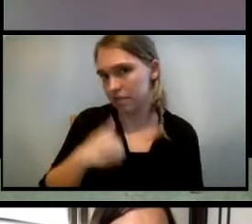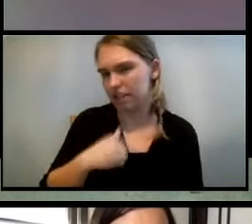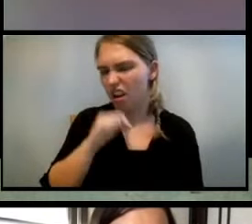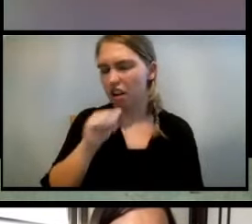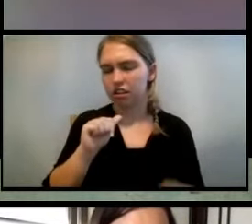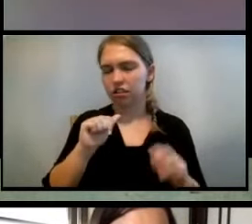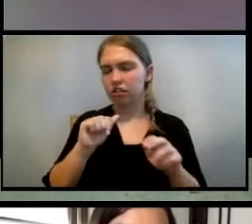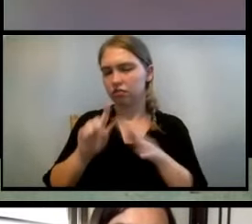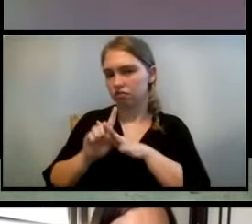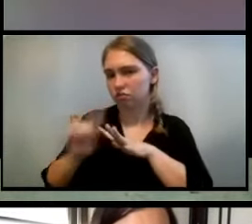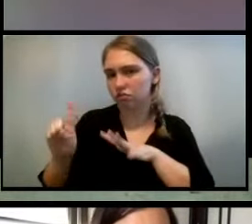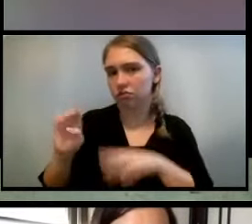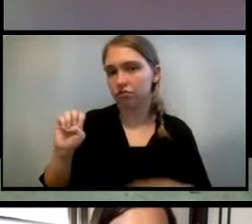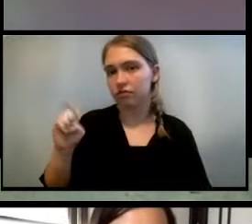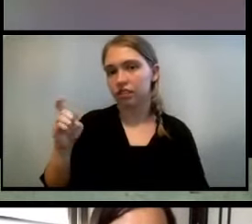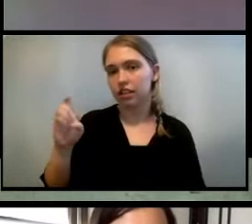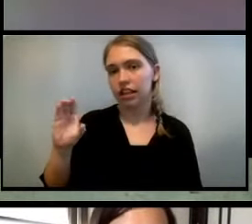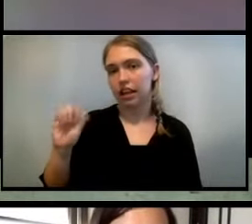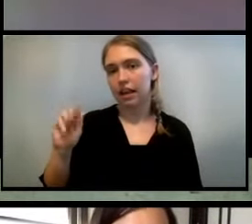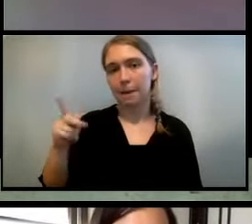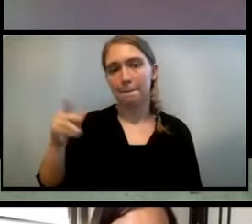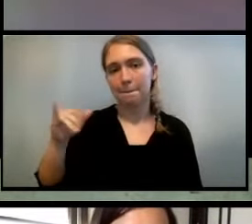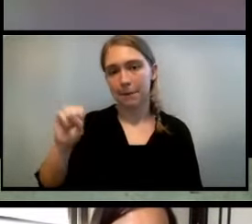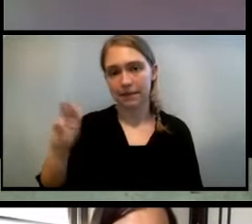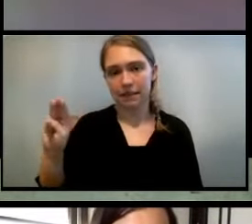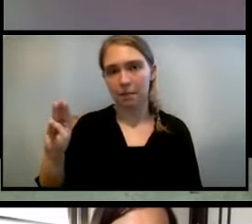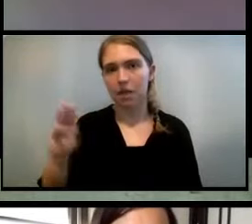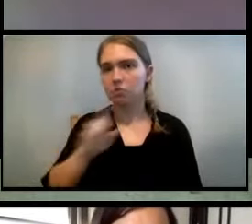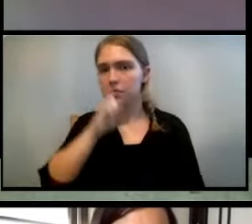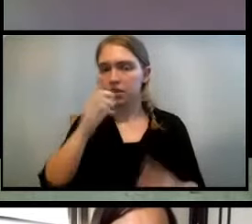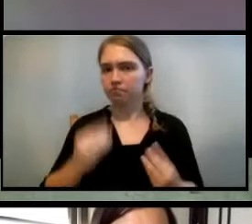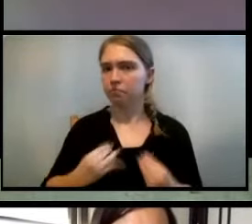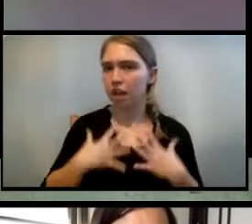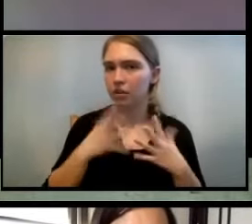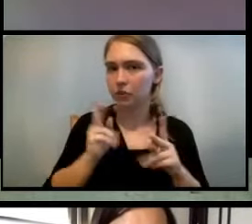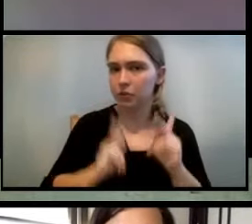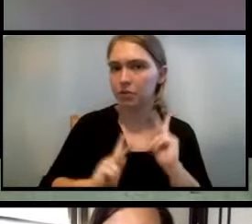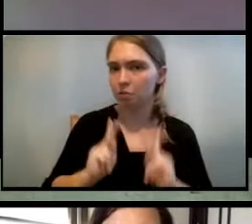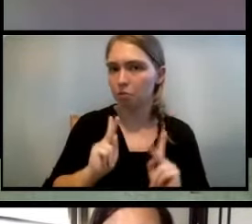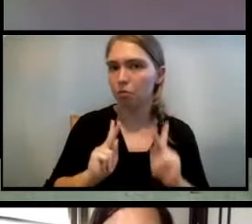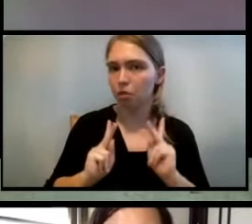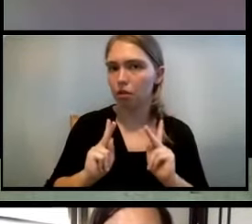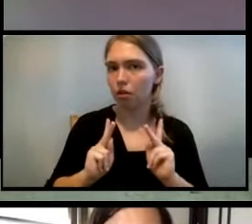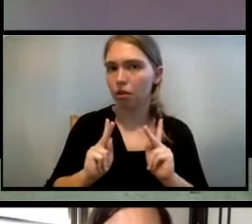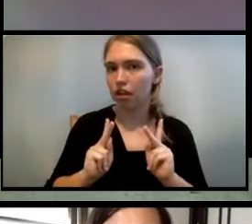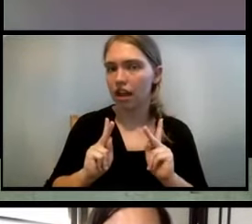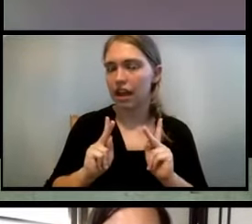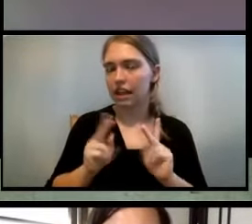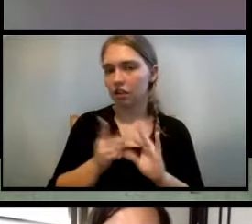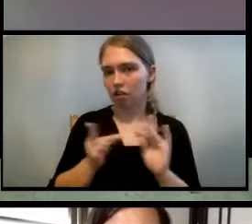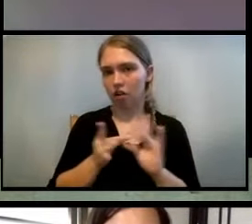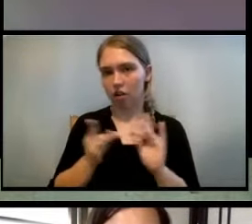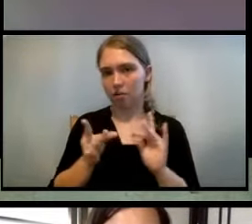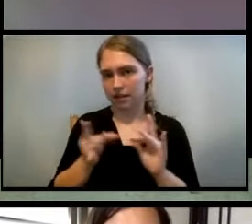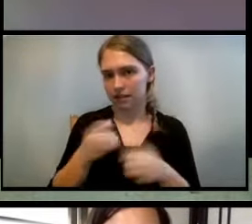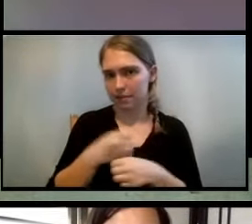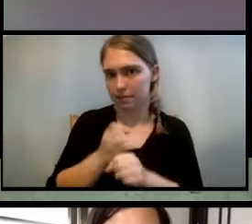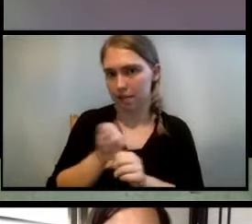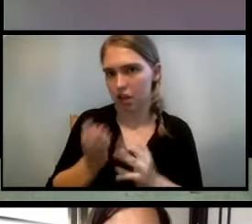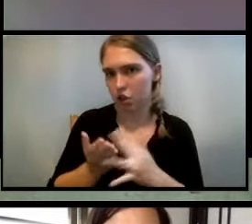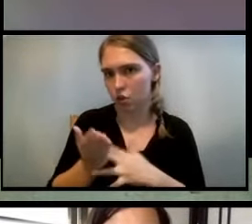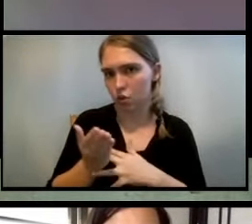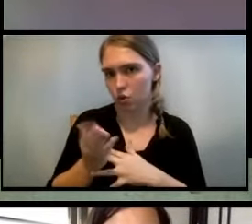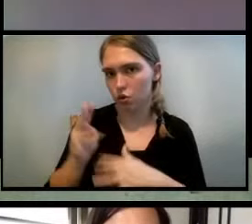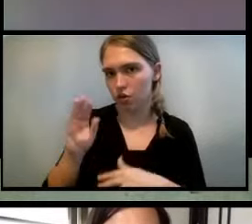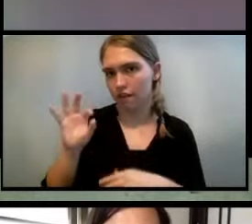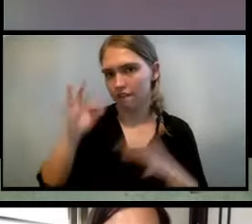also moving people, and it's also hopefully making comments through the medium of fantasy, you know,